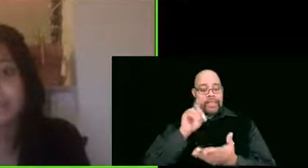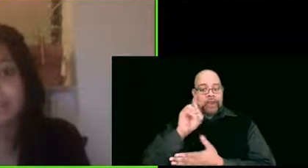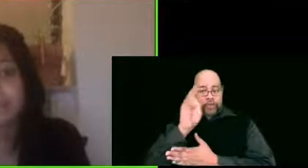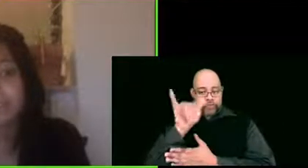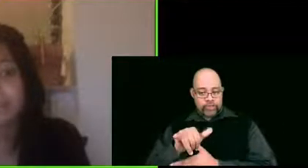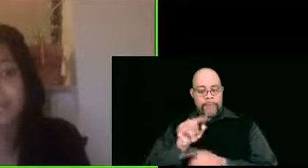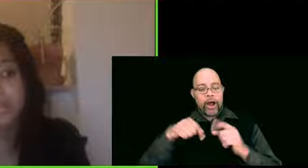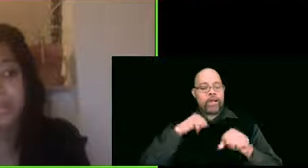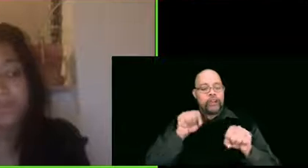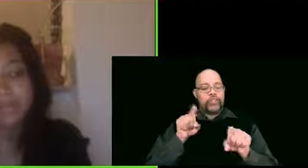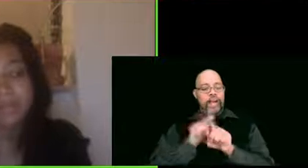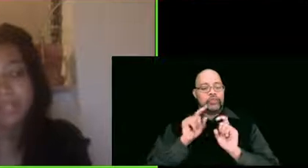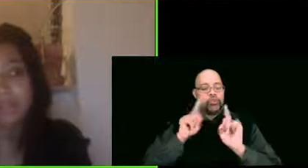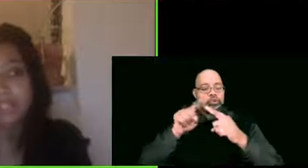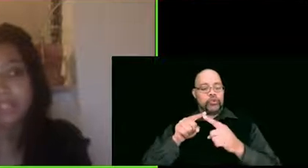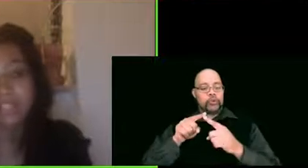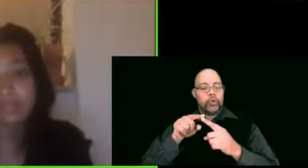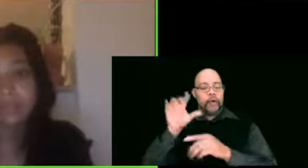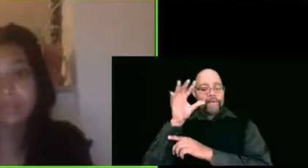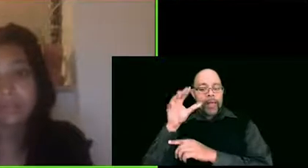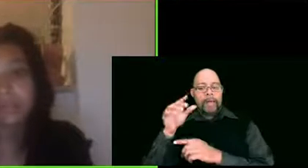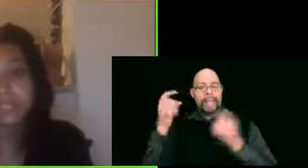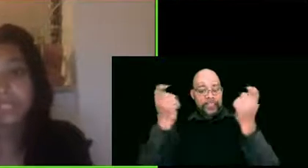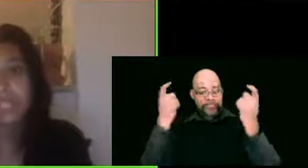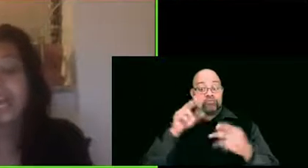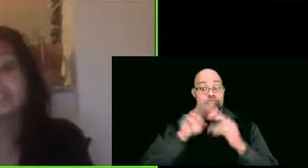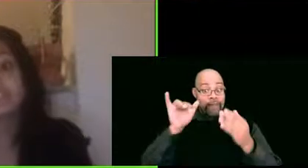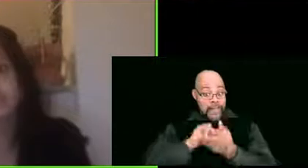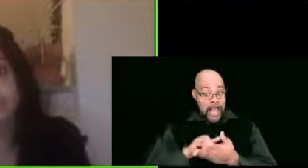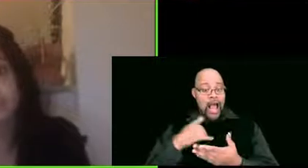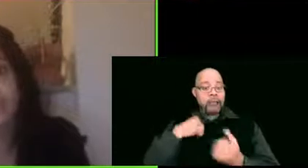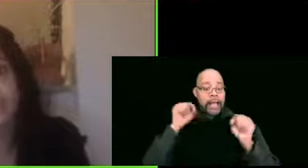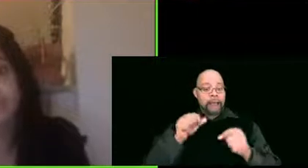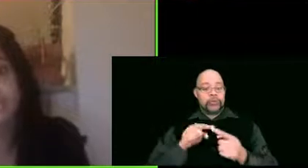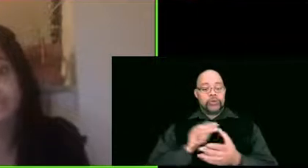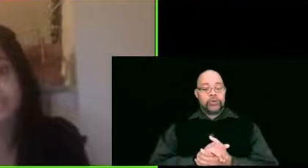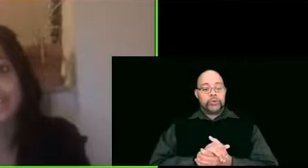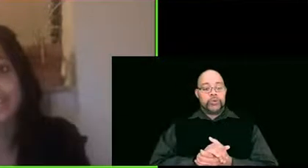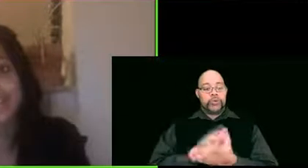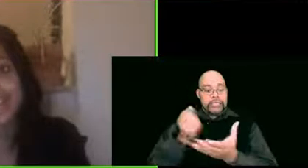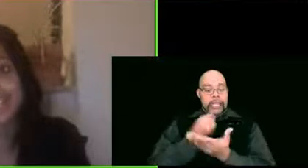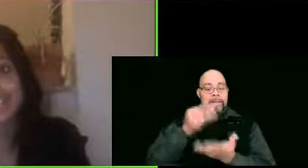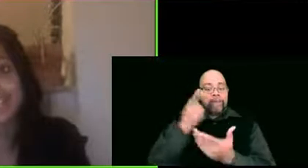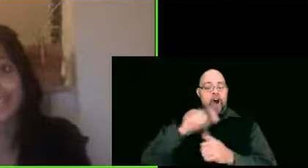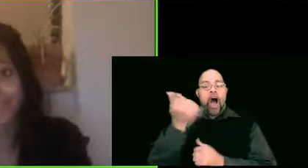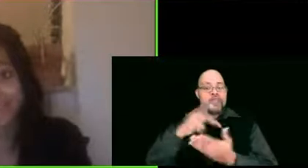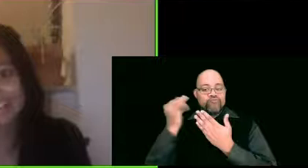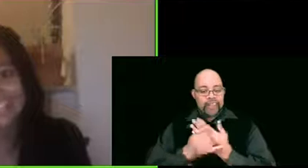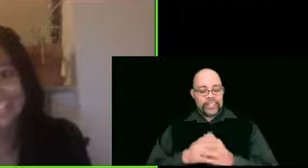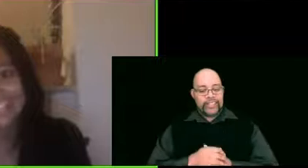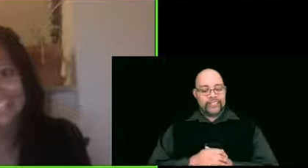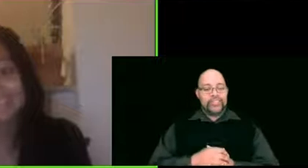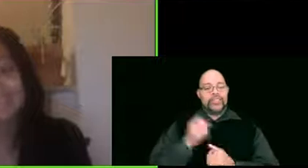to make that documentary, but I was able to go on to lots of film festivals. And as a result of that, I was able to land funding for